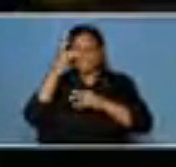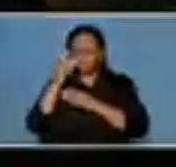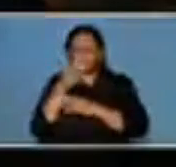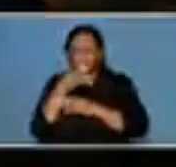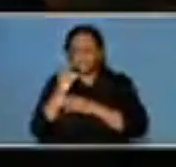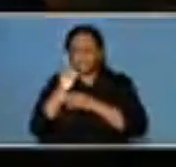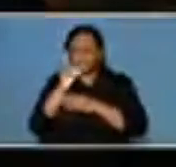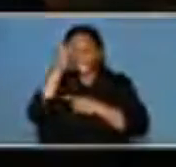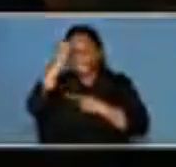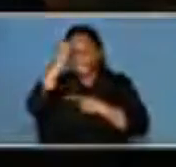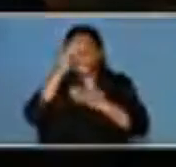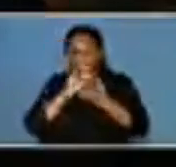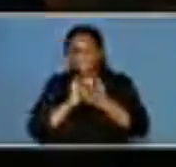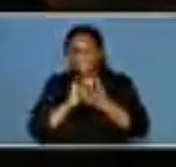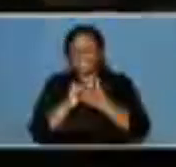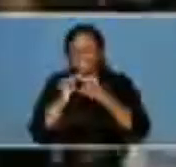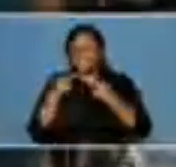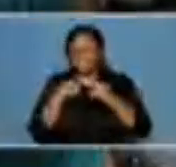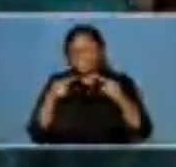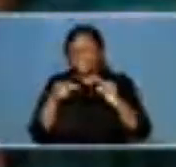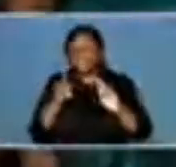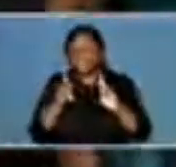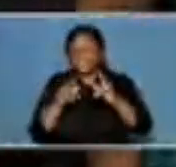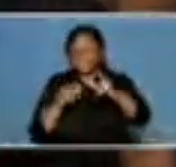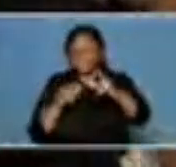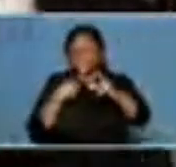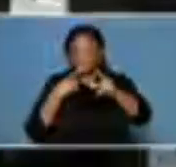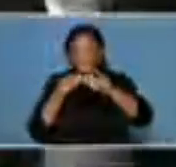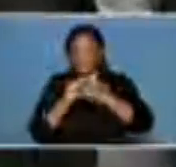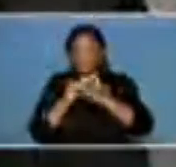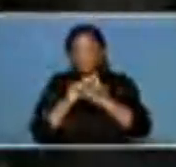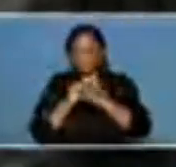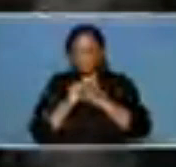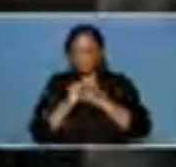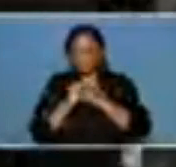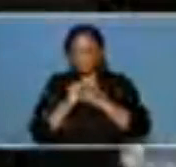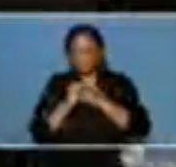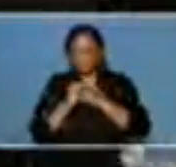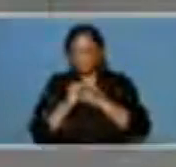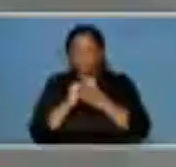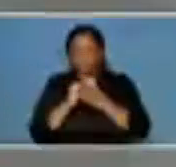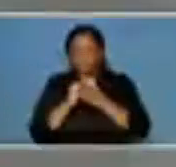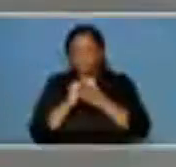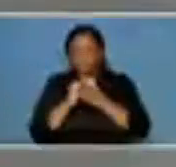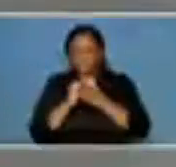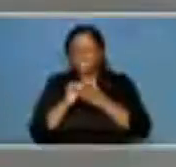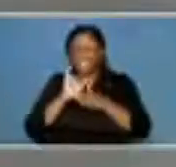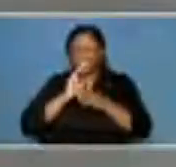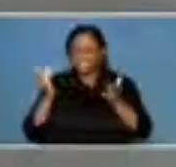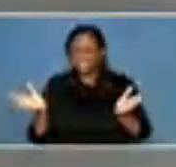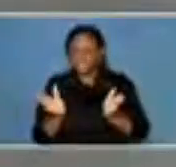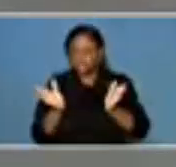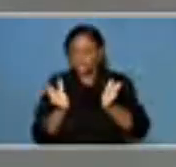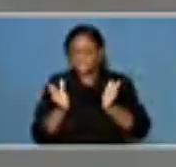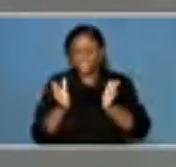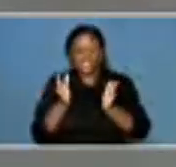disorder that affects movement. Parkinson's is one of the cruel illnesses around, and I encourage anyone